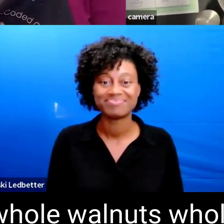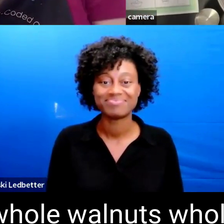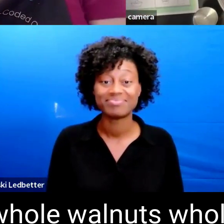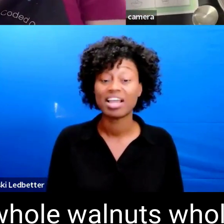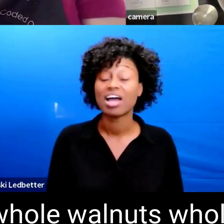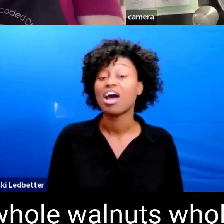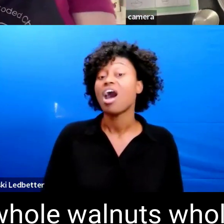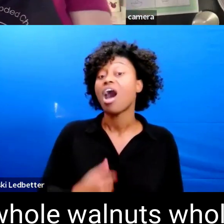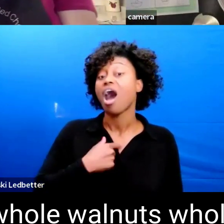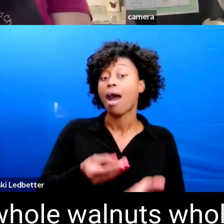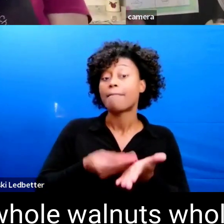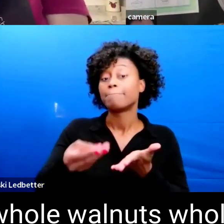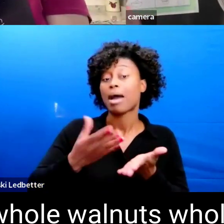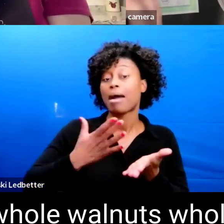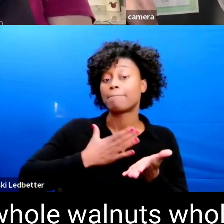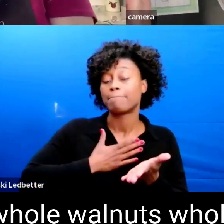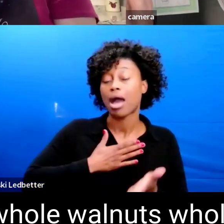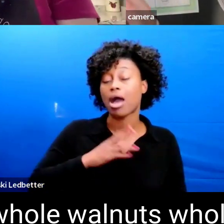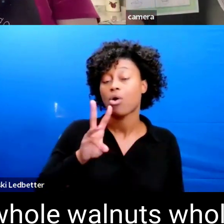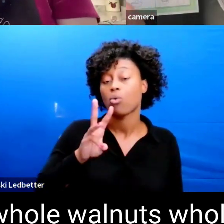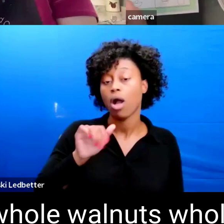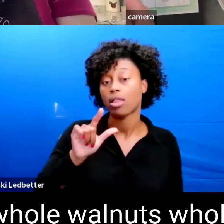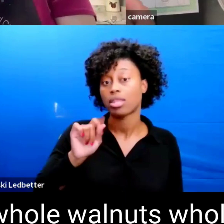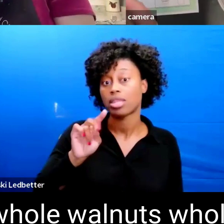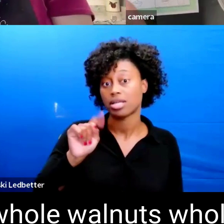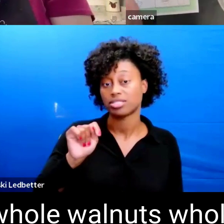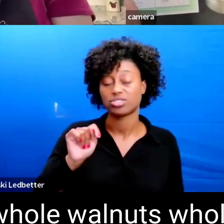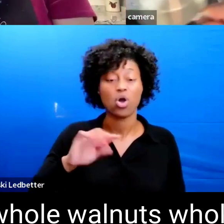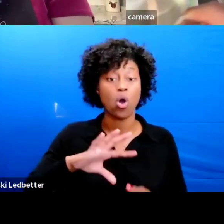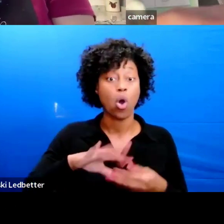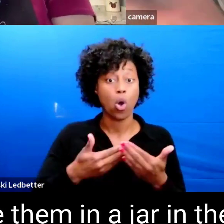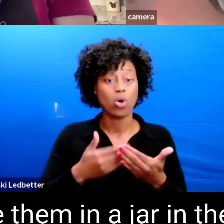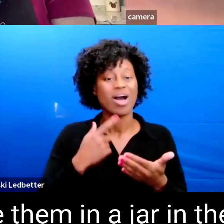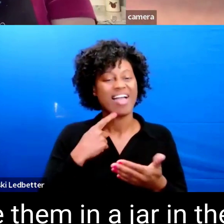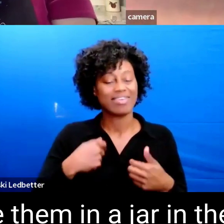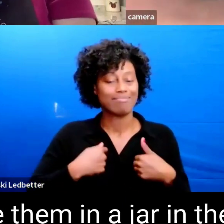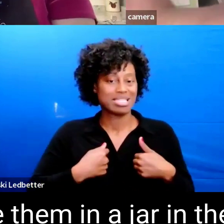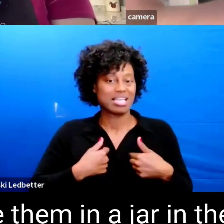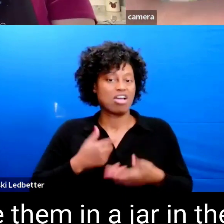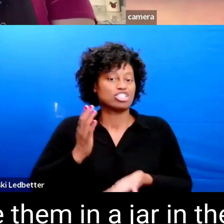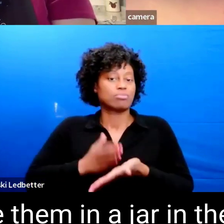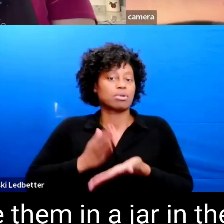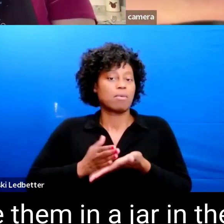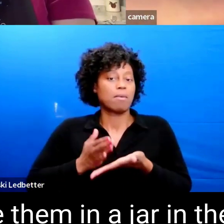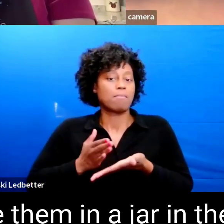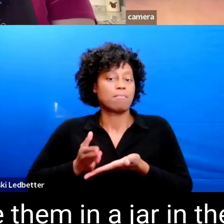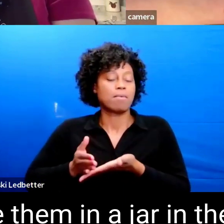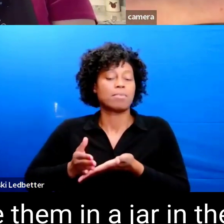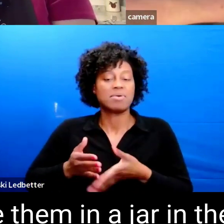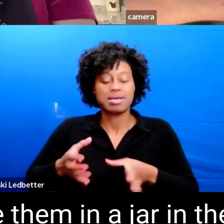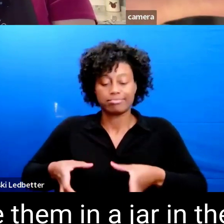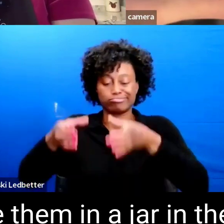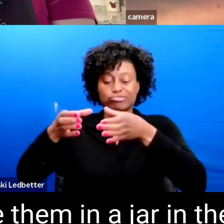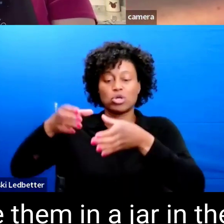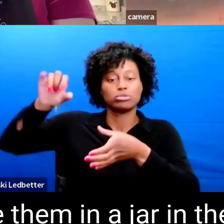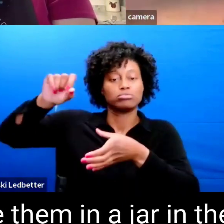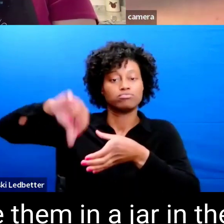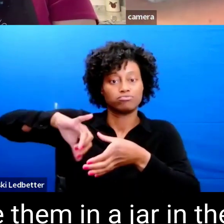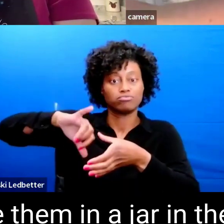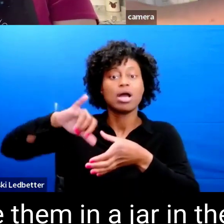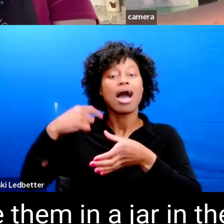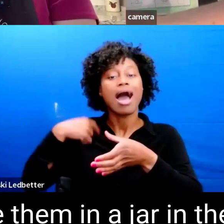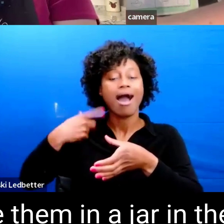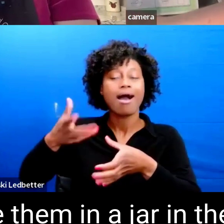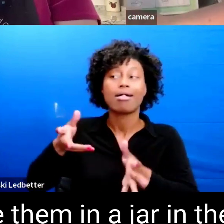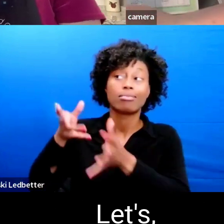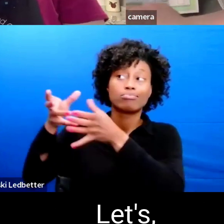Now, I buy my whole walnuts whole and then I chop them up. So I always have them in a jar in the